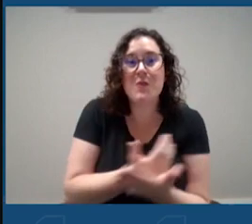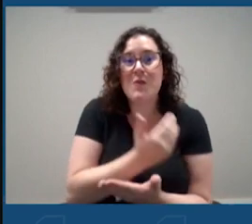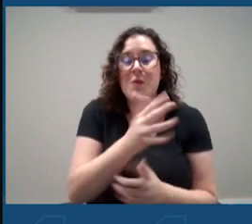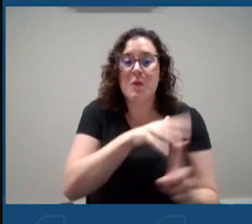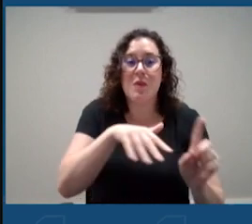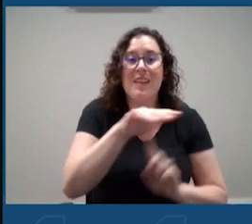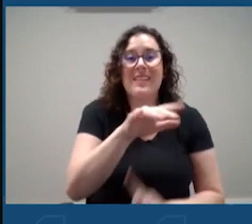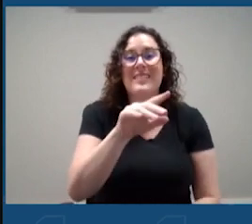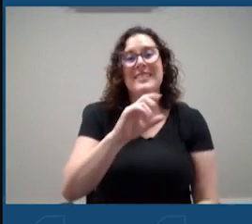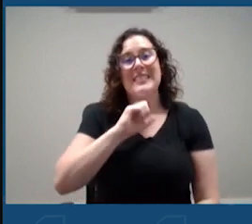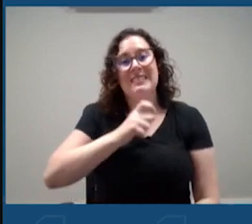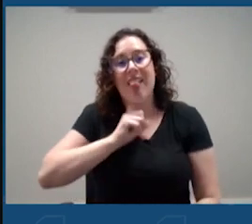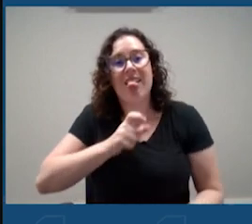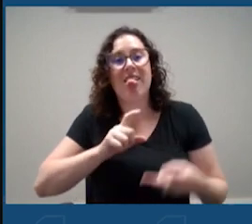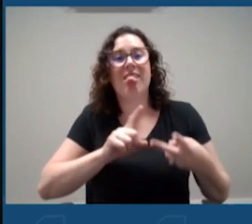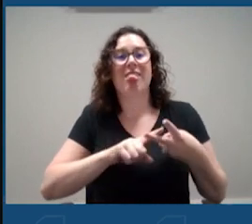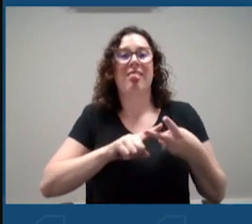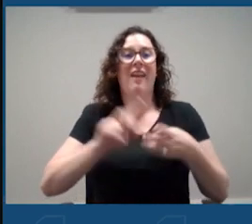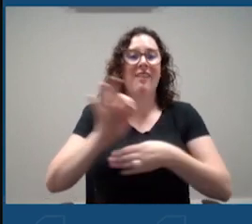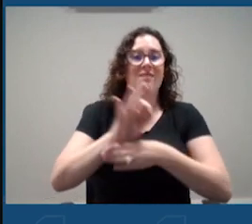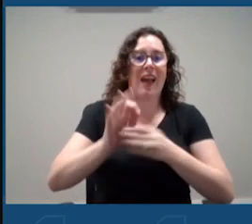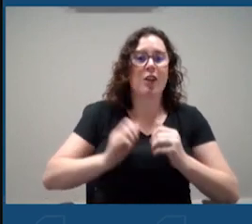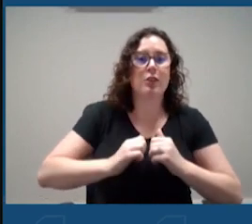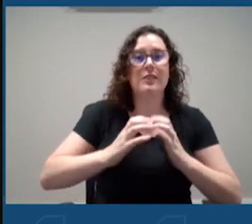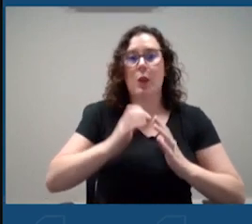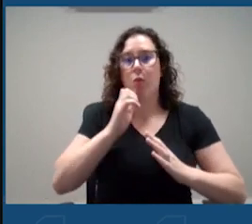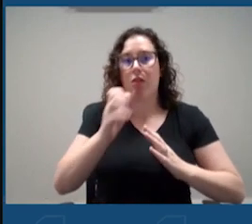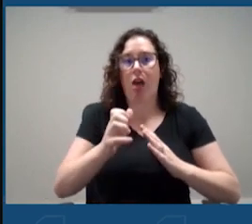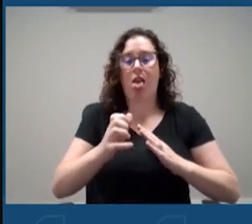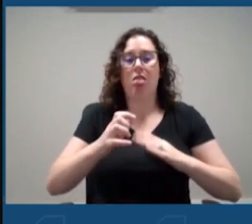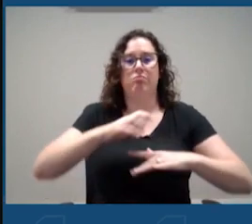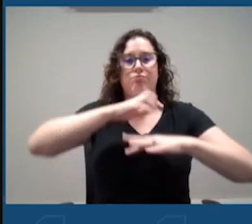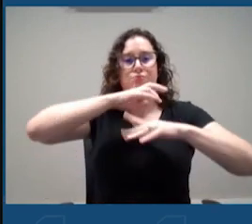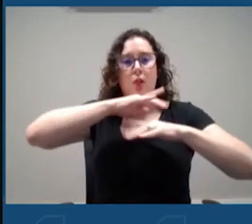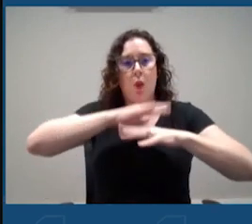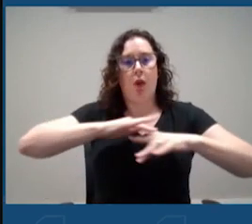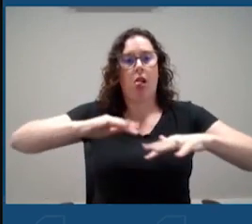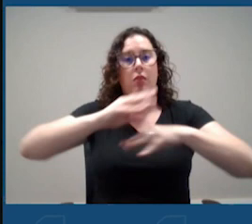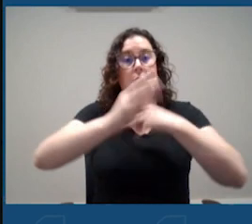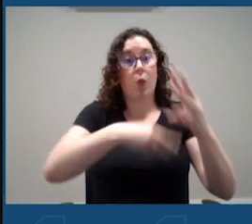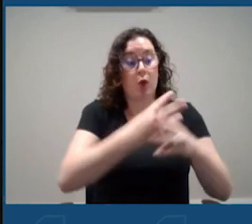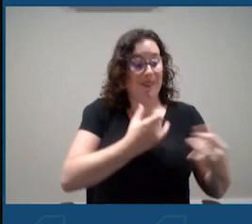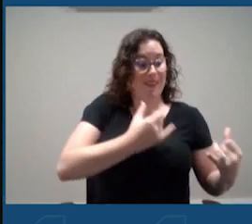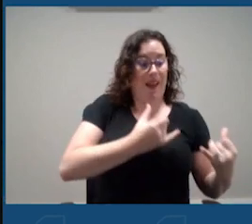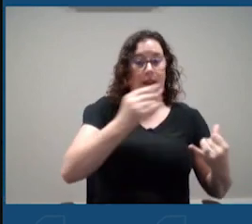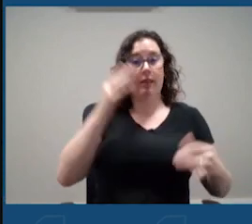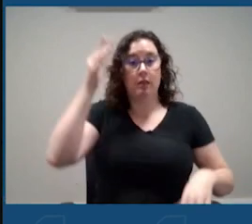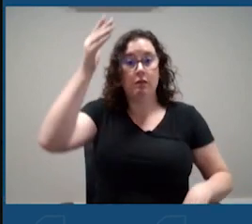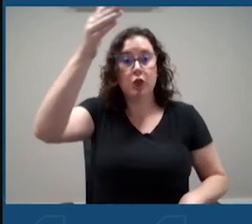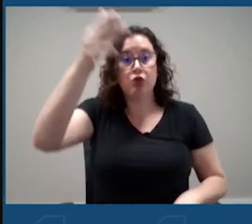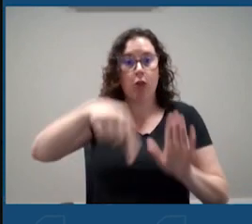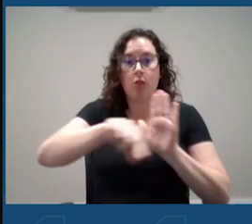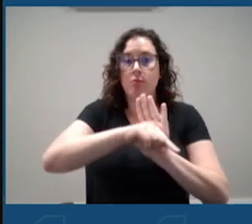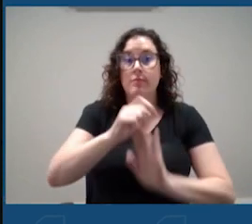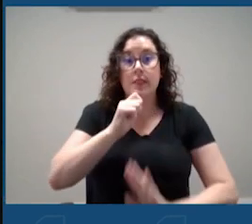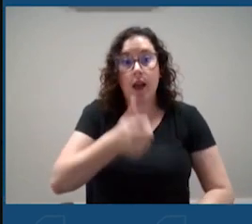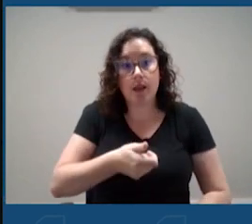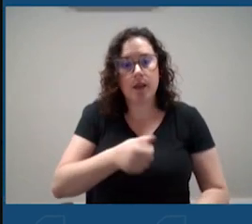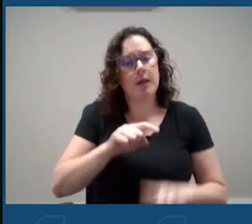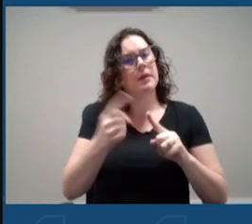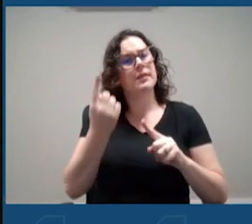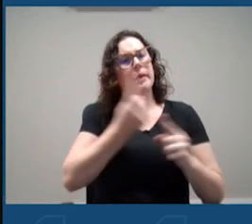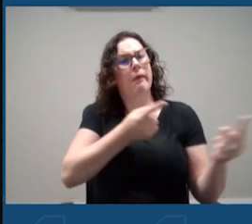were not contaminating the world of the day and also the world of the future. But then something happened.